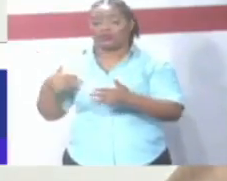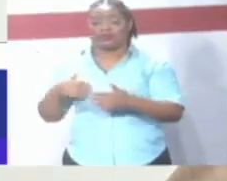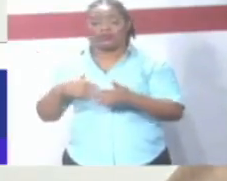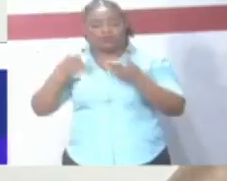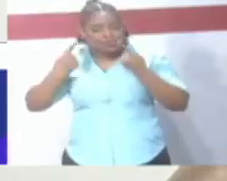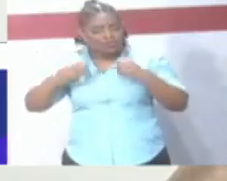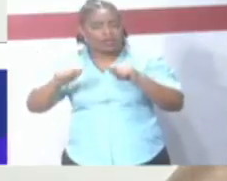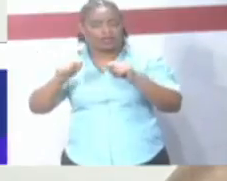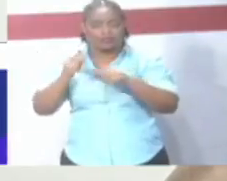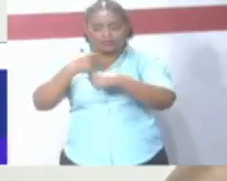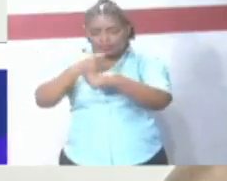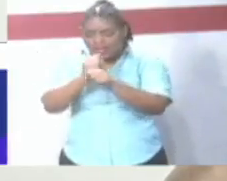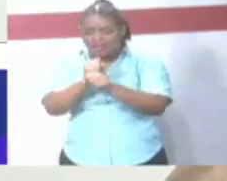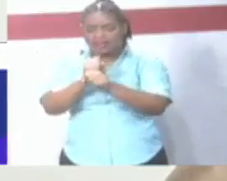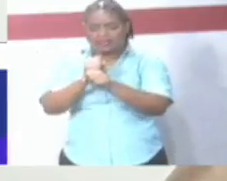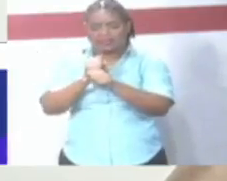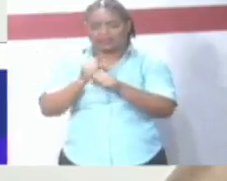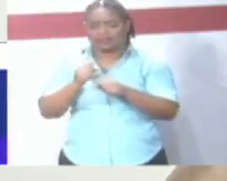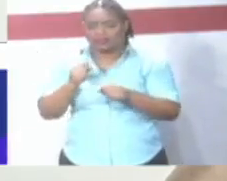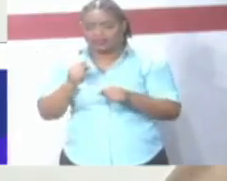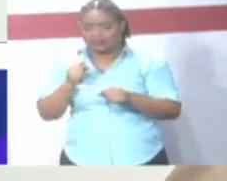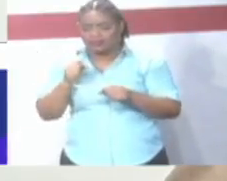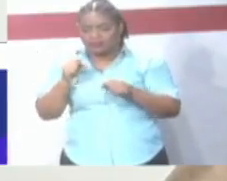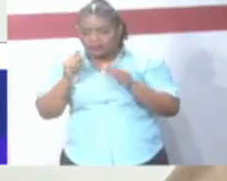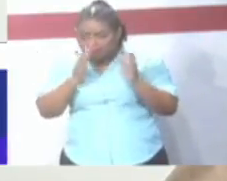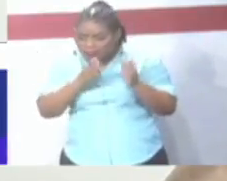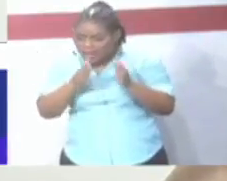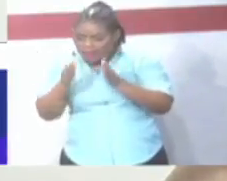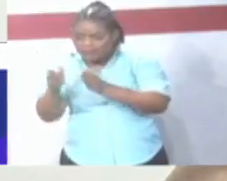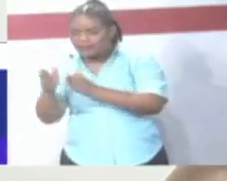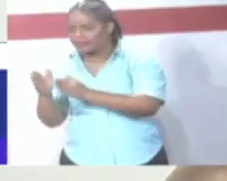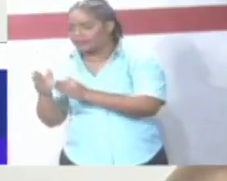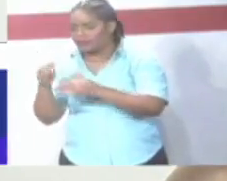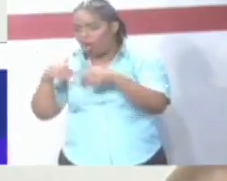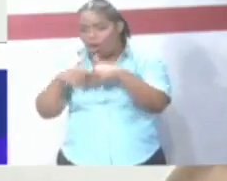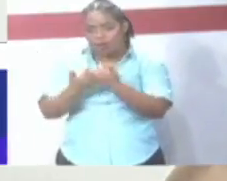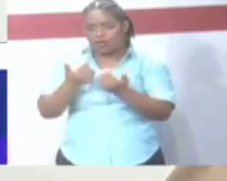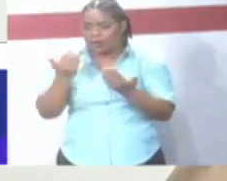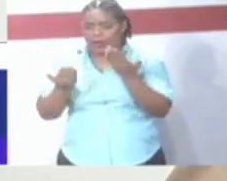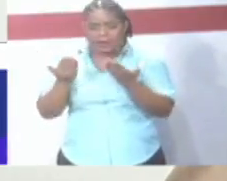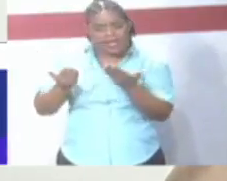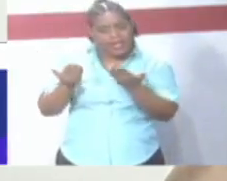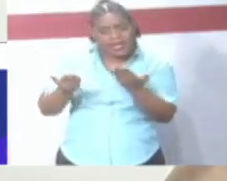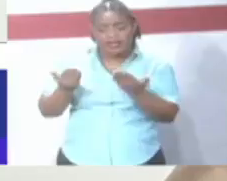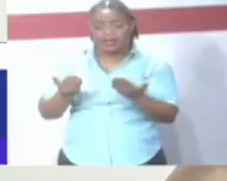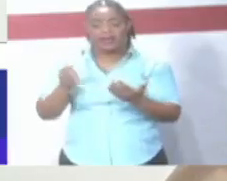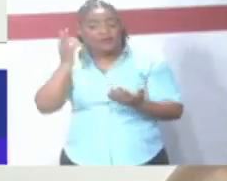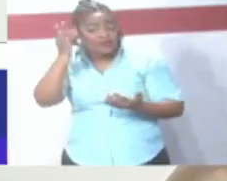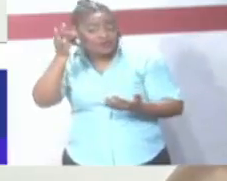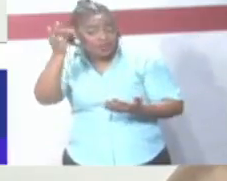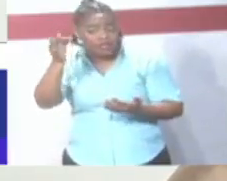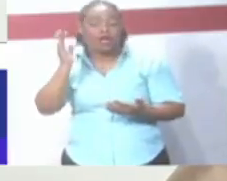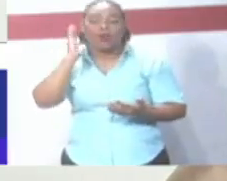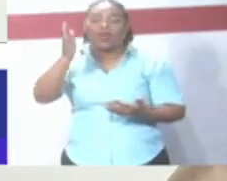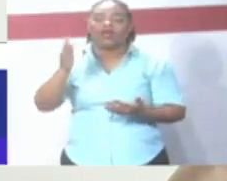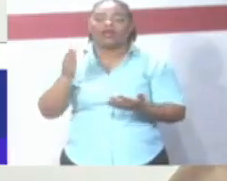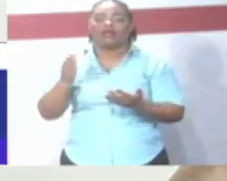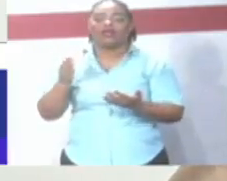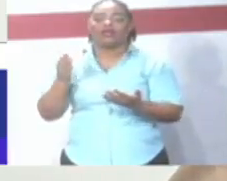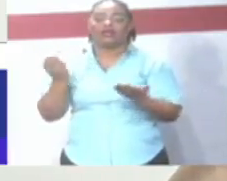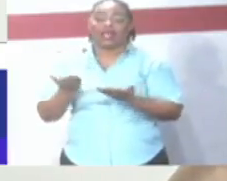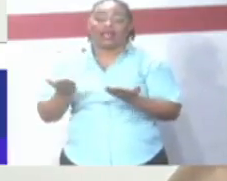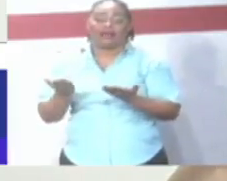predictions on how the upcoming flu season is going to look like. In other words, they try